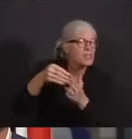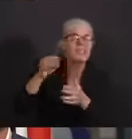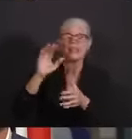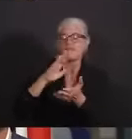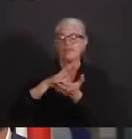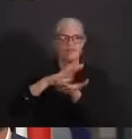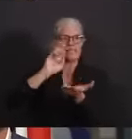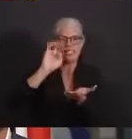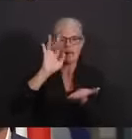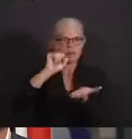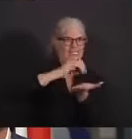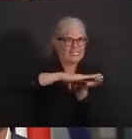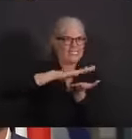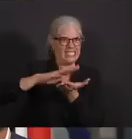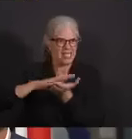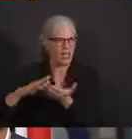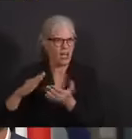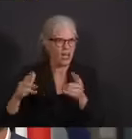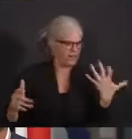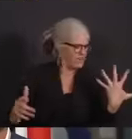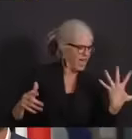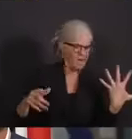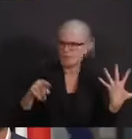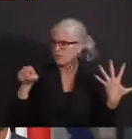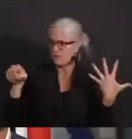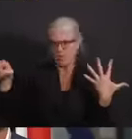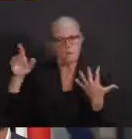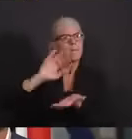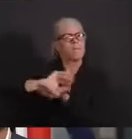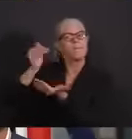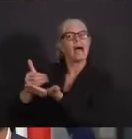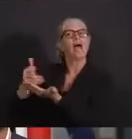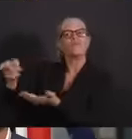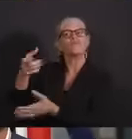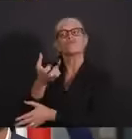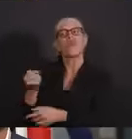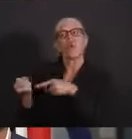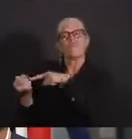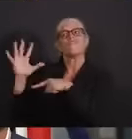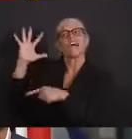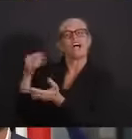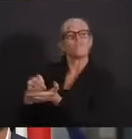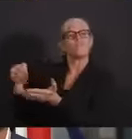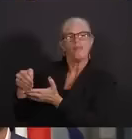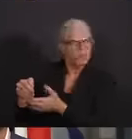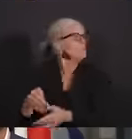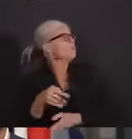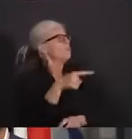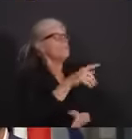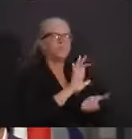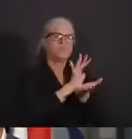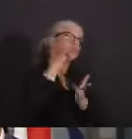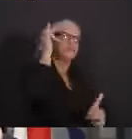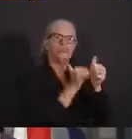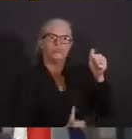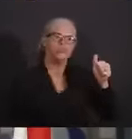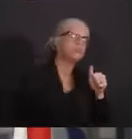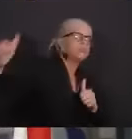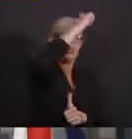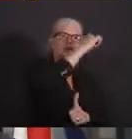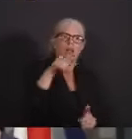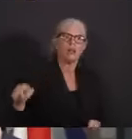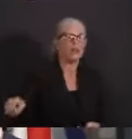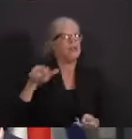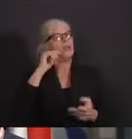was $5 million. So they obviously need that reimbursement. And I think they got 100%. Oh, yeah, they did, because I went and